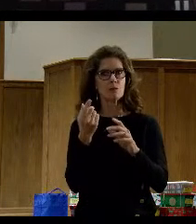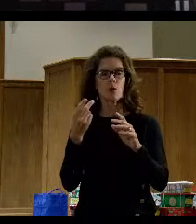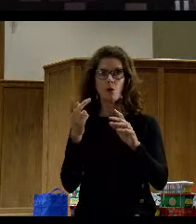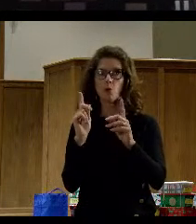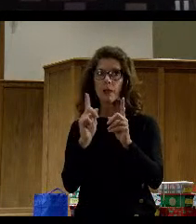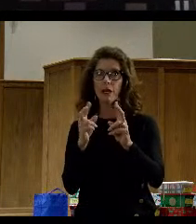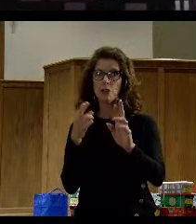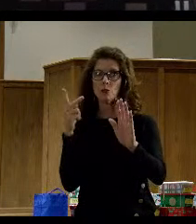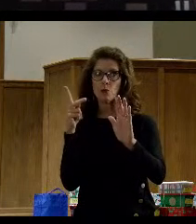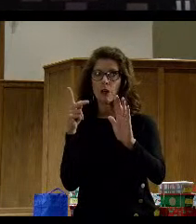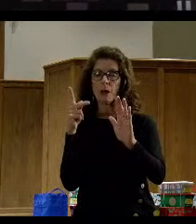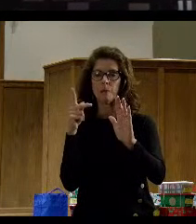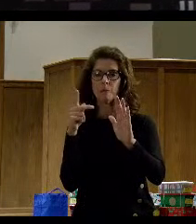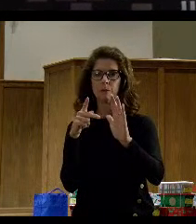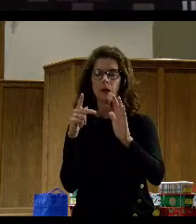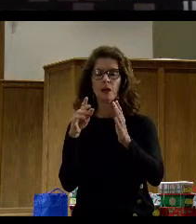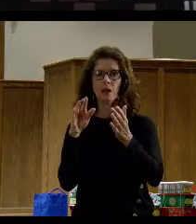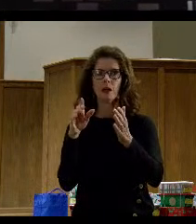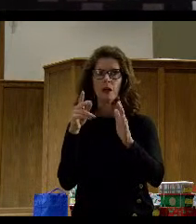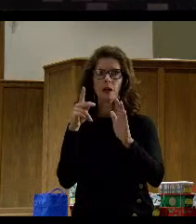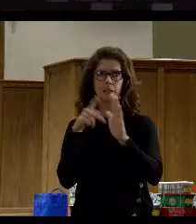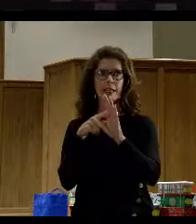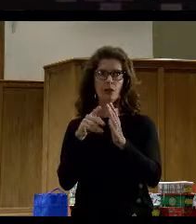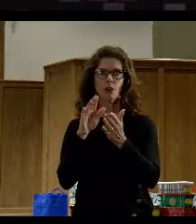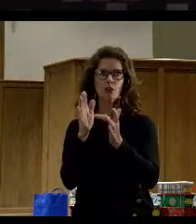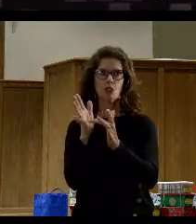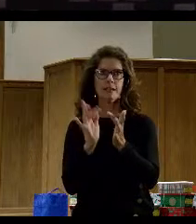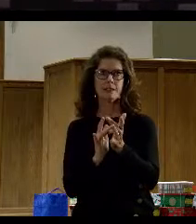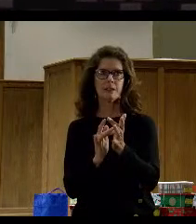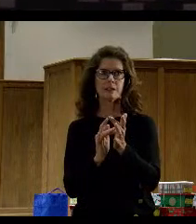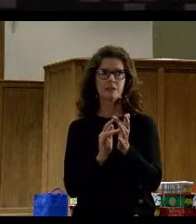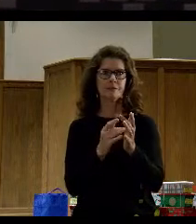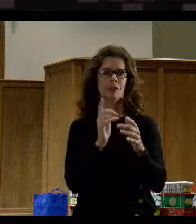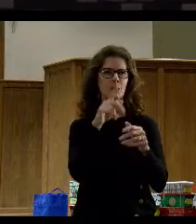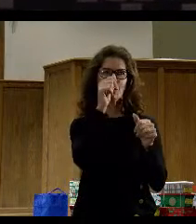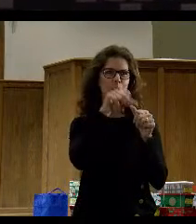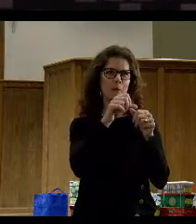John 18:10, then Simon Peter, who had a sword, drew